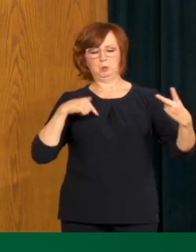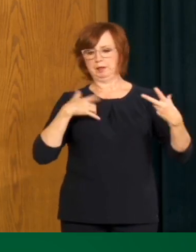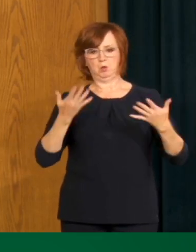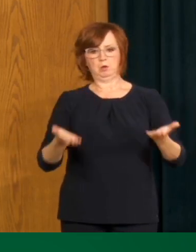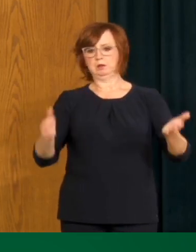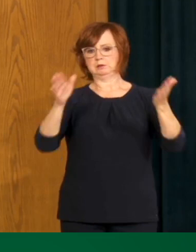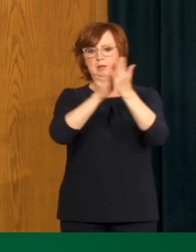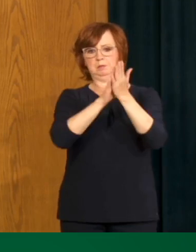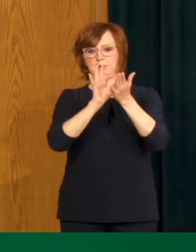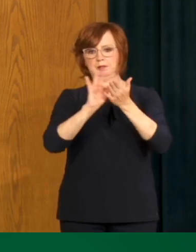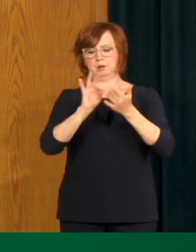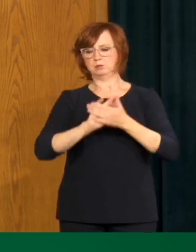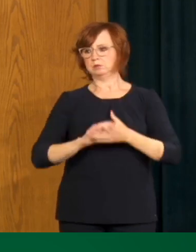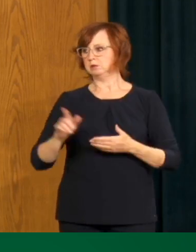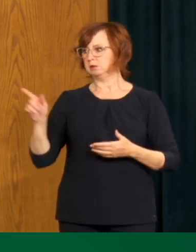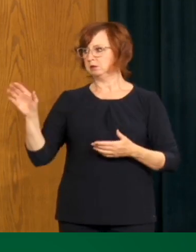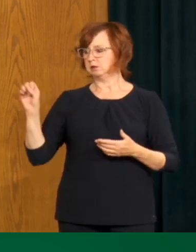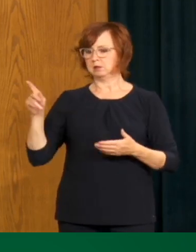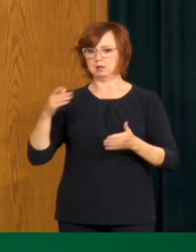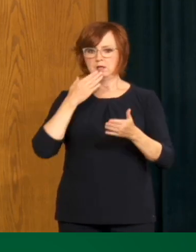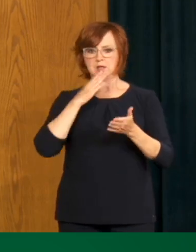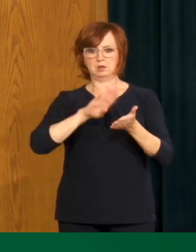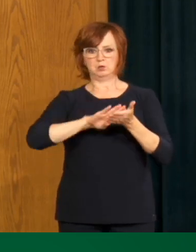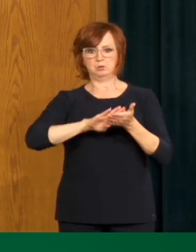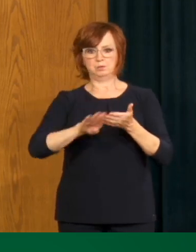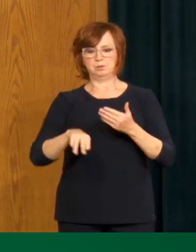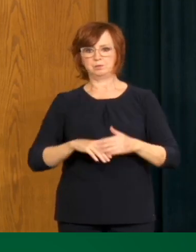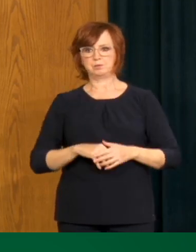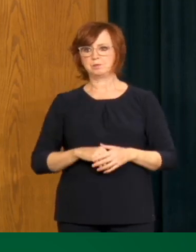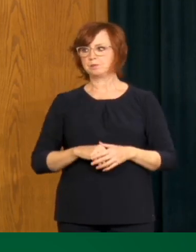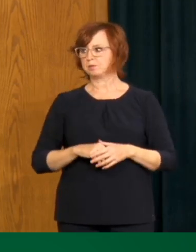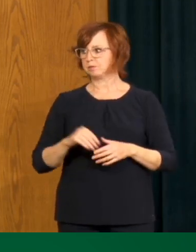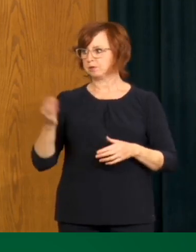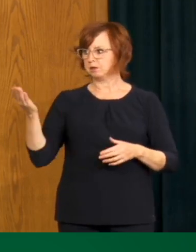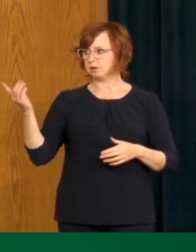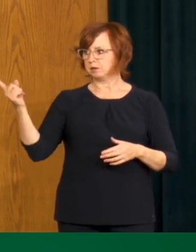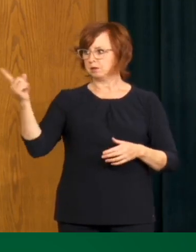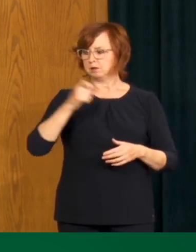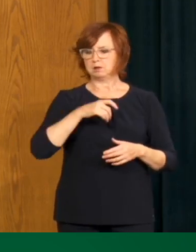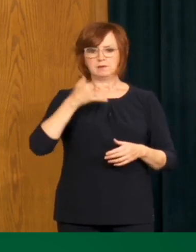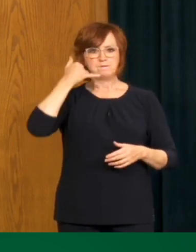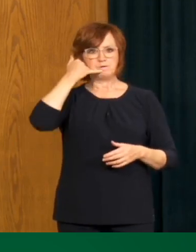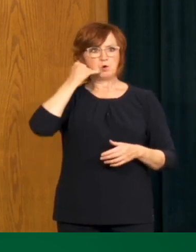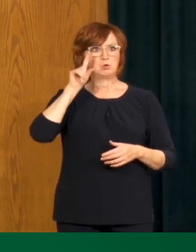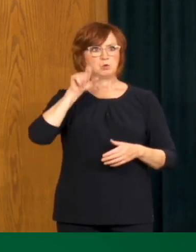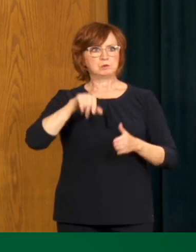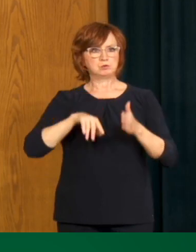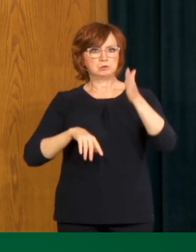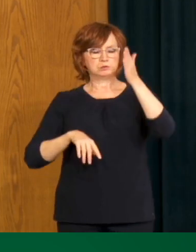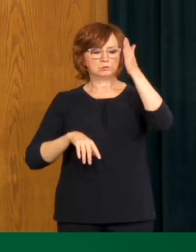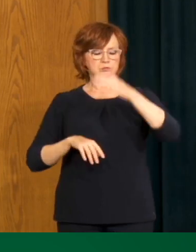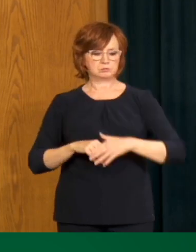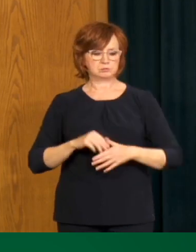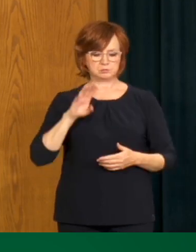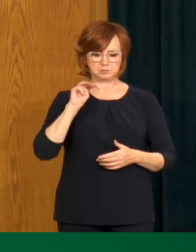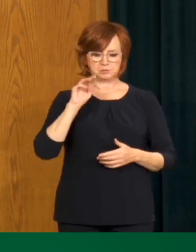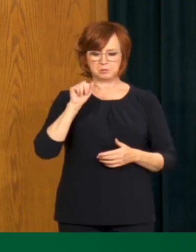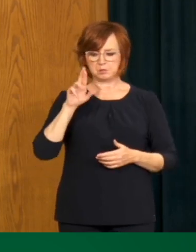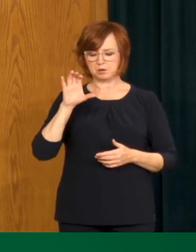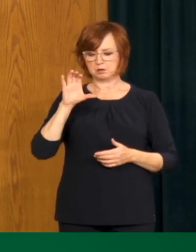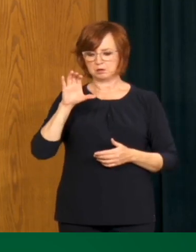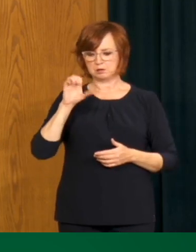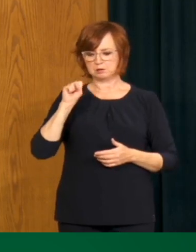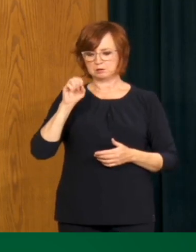also. You have a follow-up, Karen? Yep. We'll take a question from the phone line. We have Mark Smith